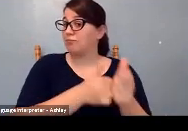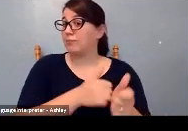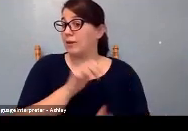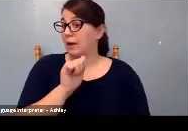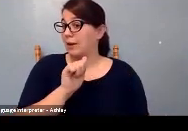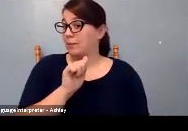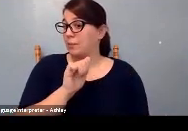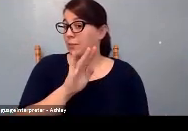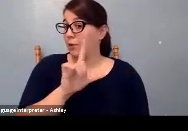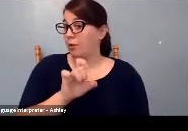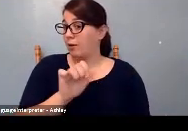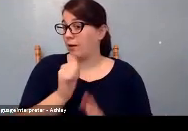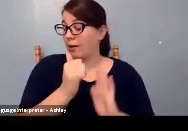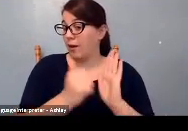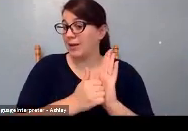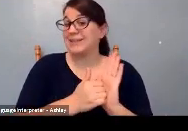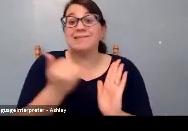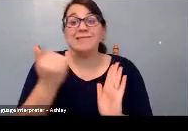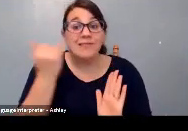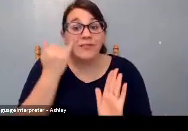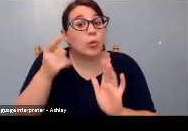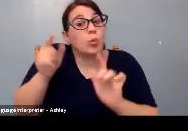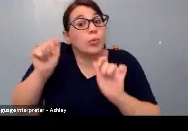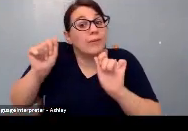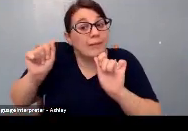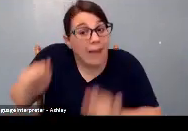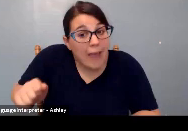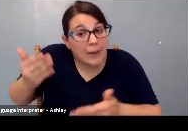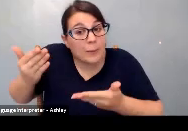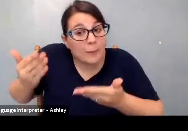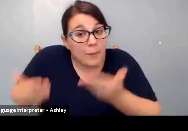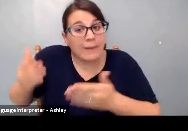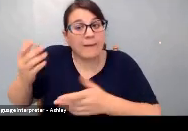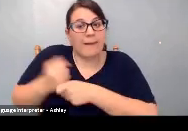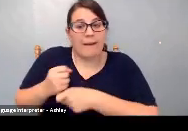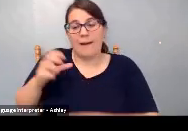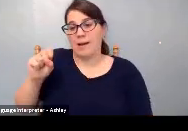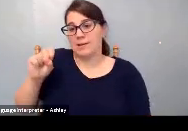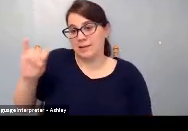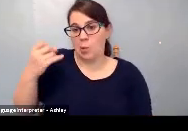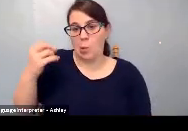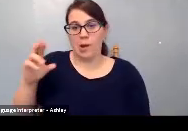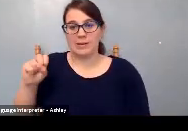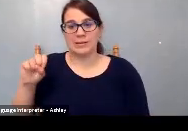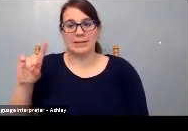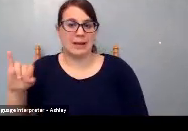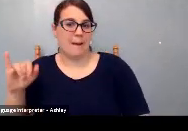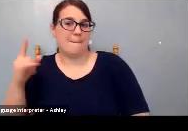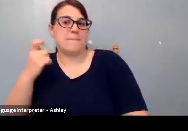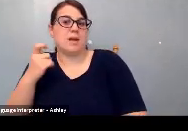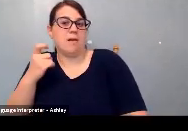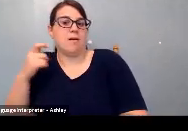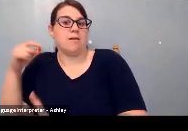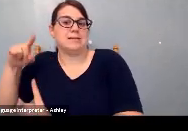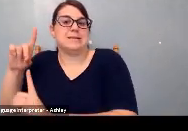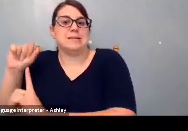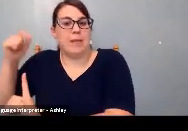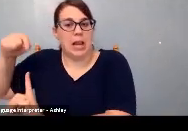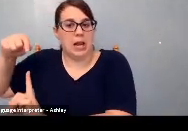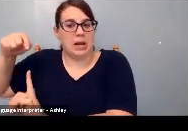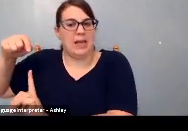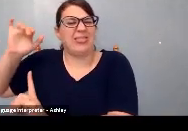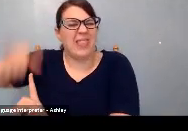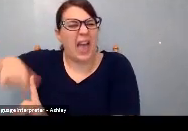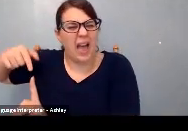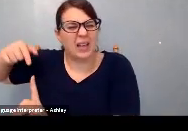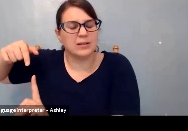or entitled to receive SSI, SSDI due to their disability. This way, they can receive the other benefits that